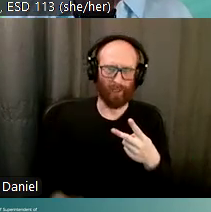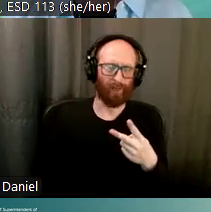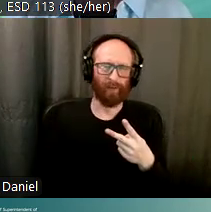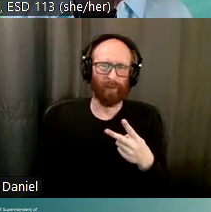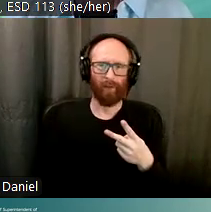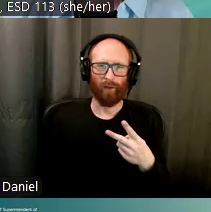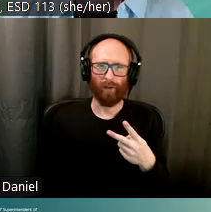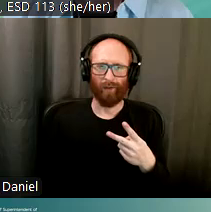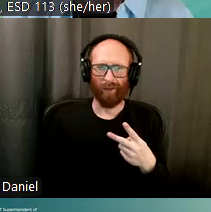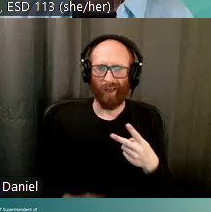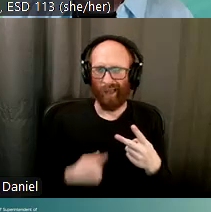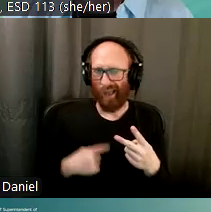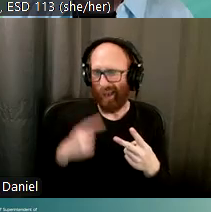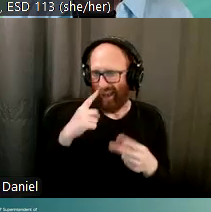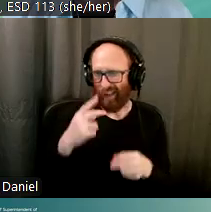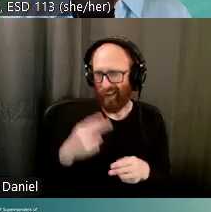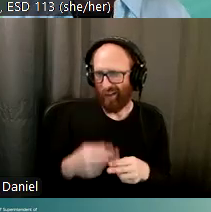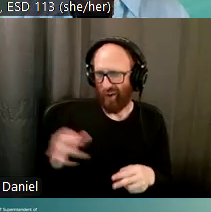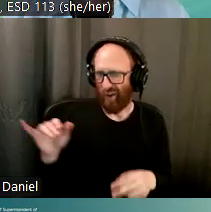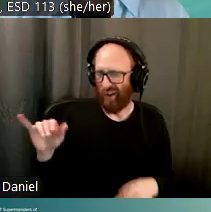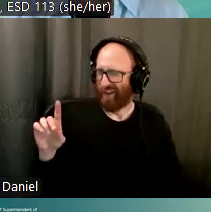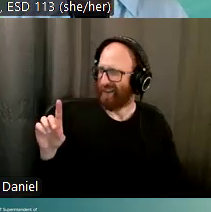say it's called something like digital.